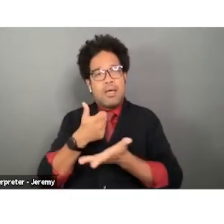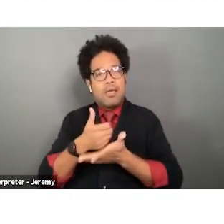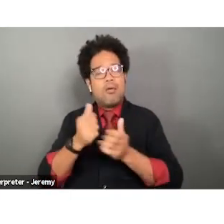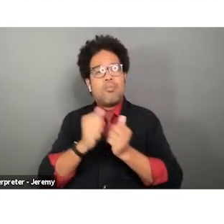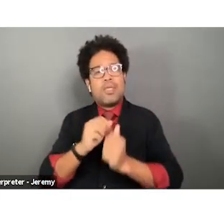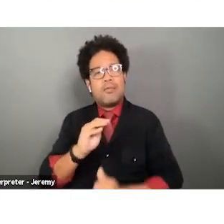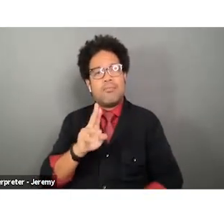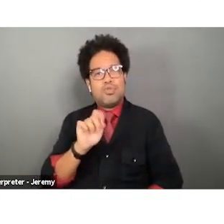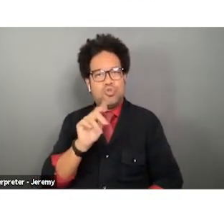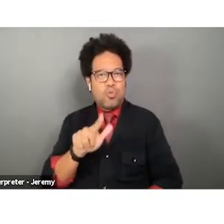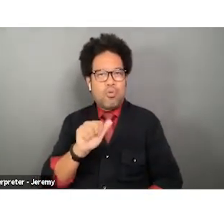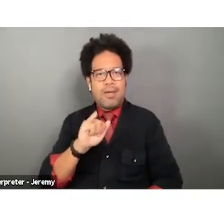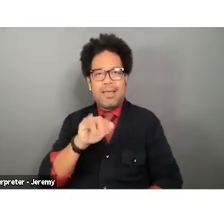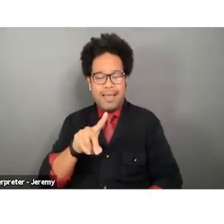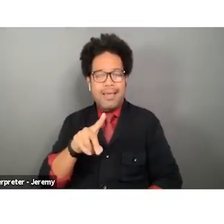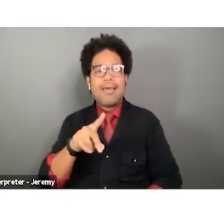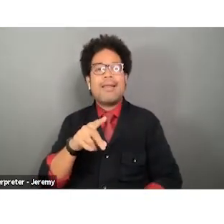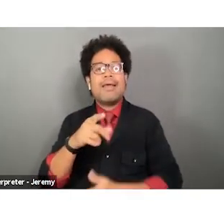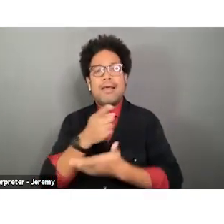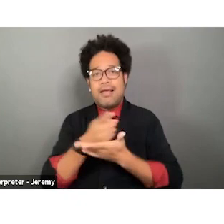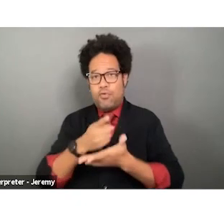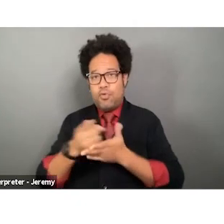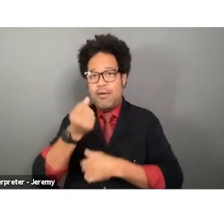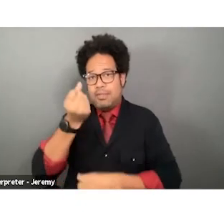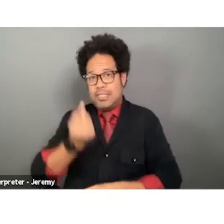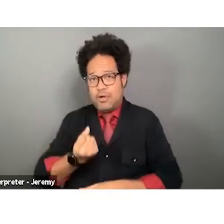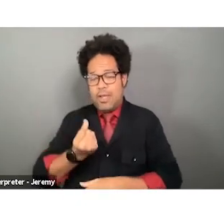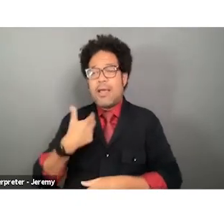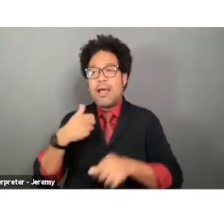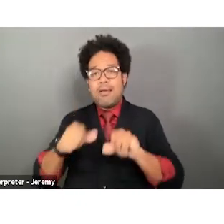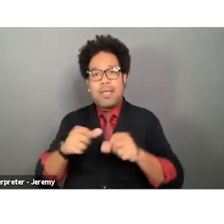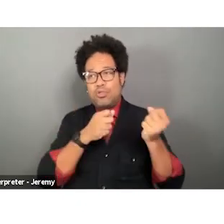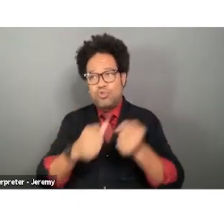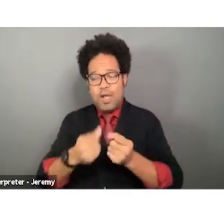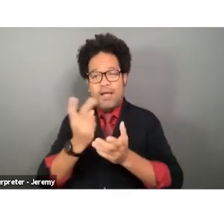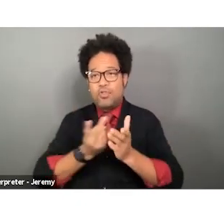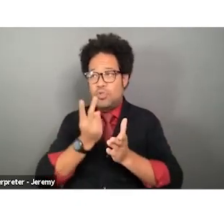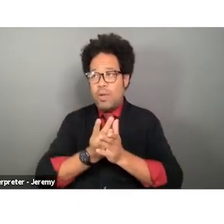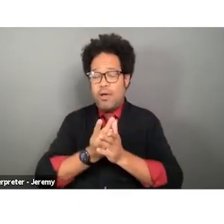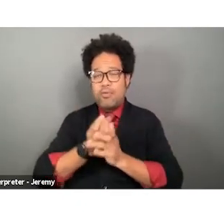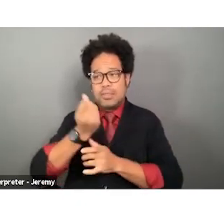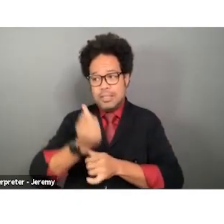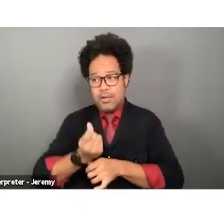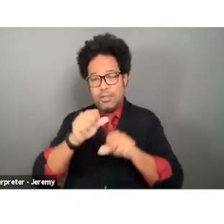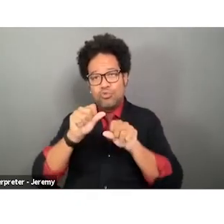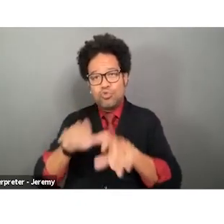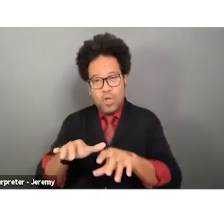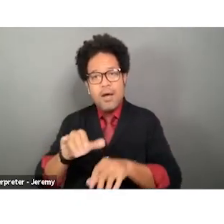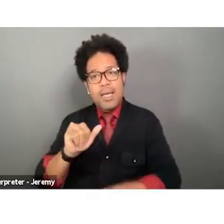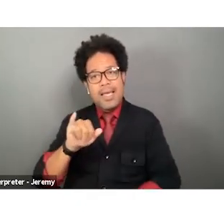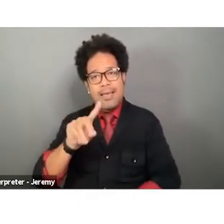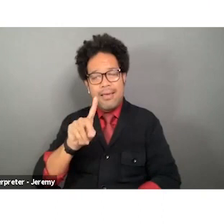aid every Saturday. I am able to drive my car for 2 hours on Saturday to drop off mutual aid. That's what I